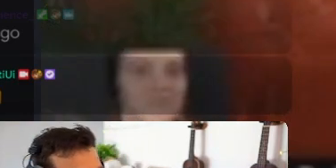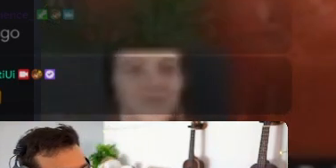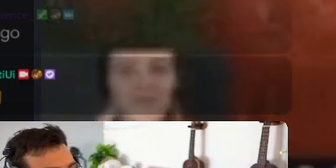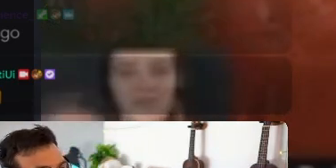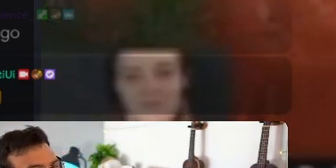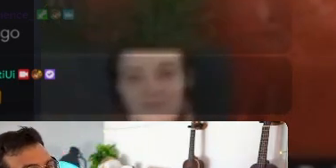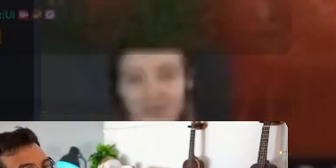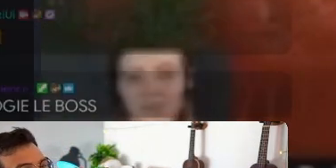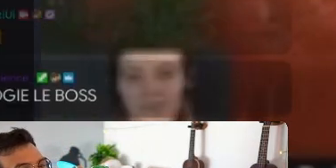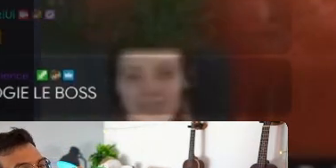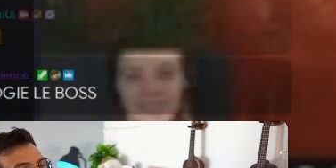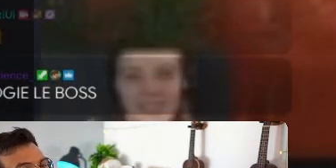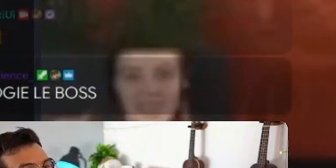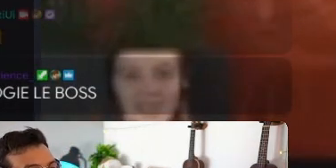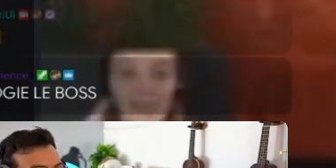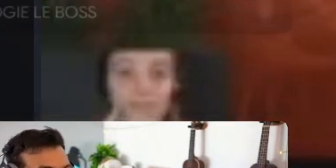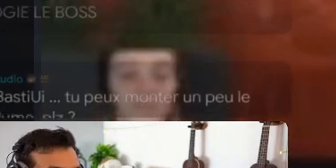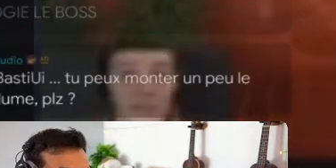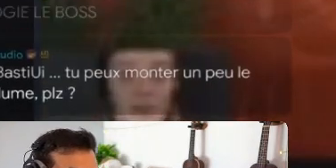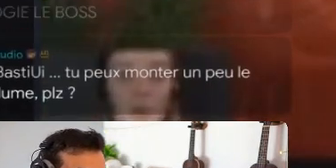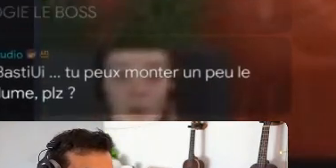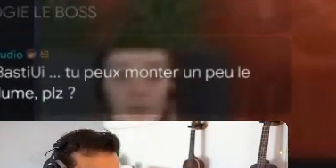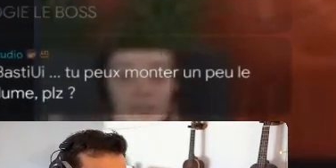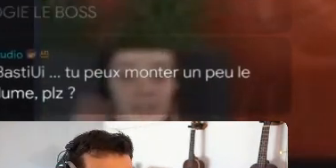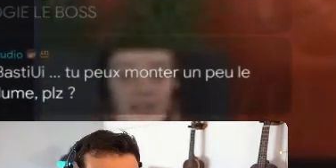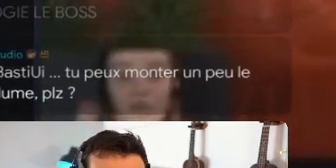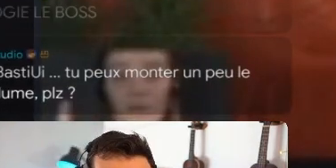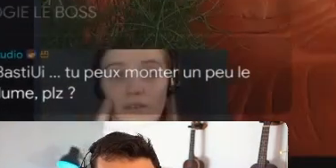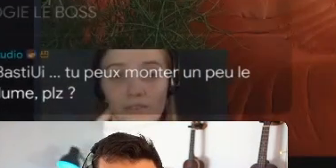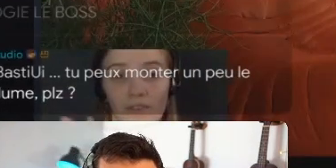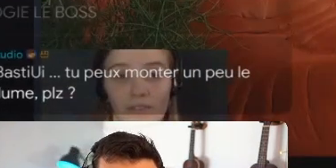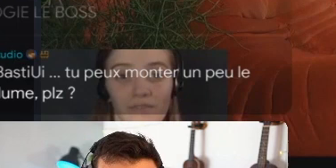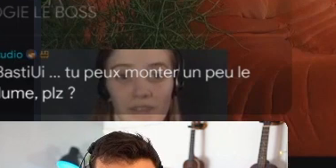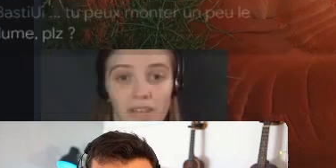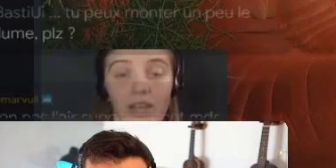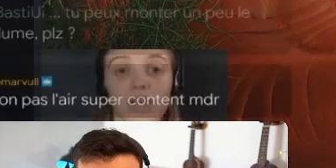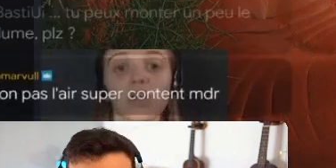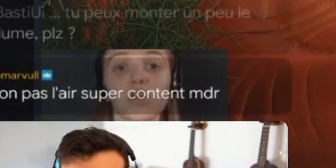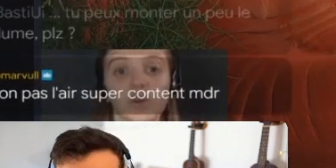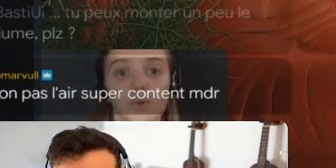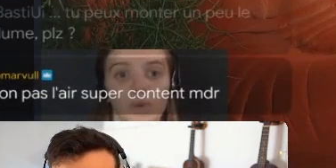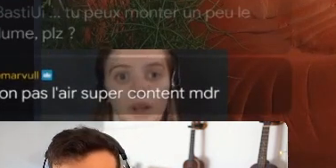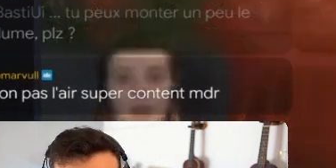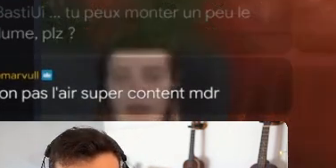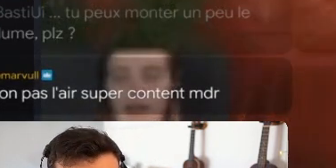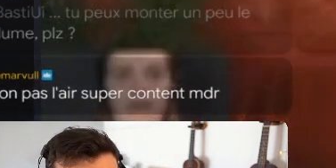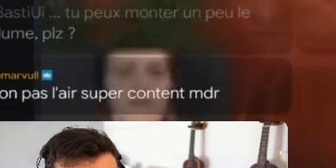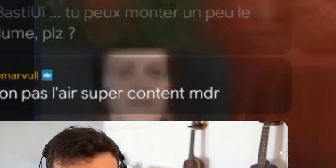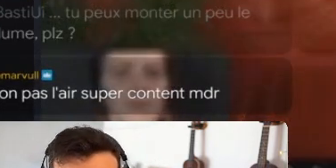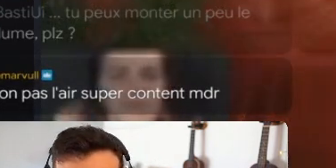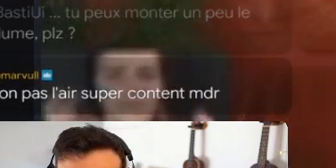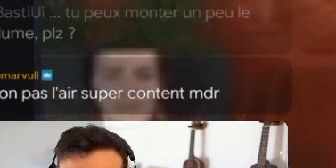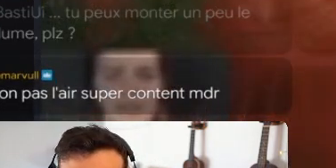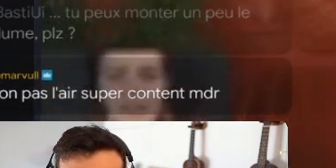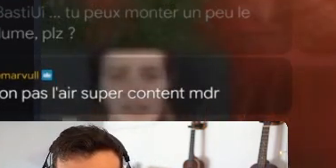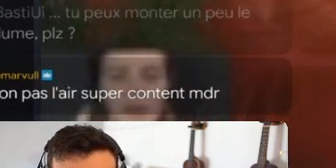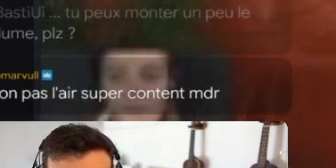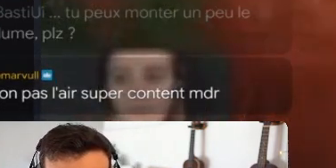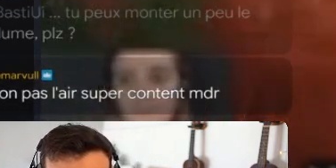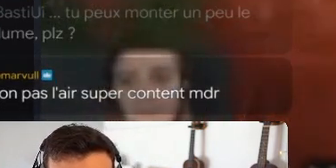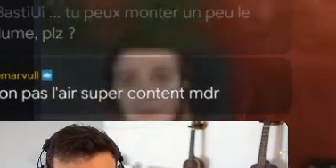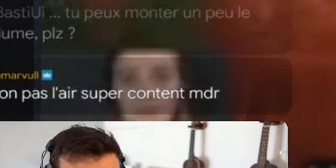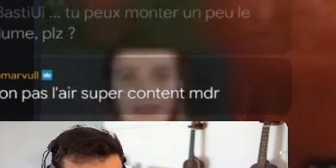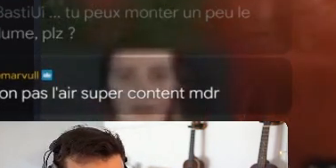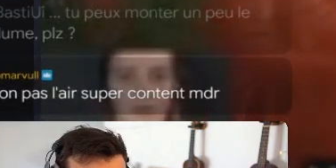day one of Config. I'm on our designer advocate team. We get the amazing job of Problème de... Ils ont des petits problèmes